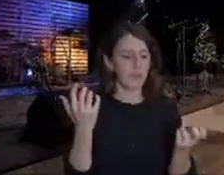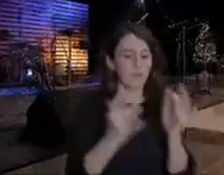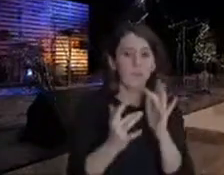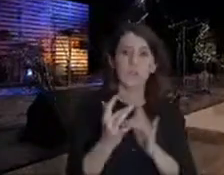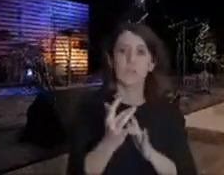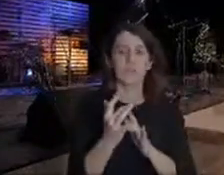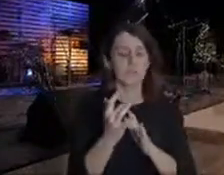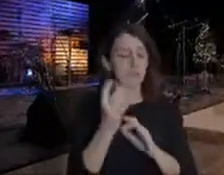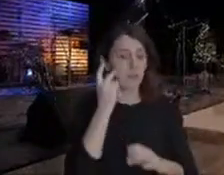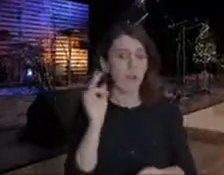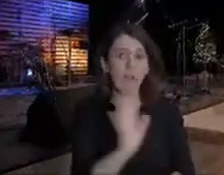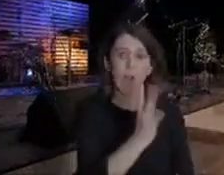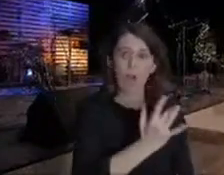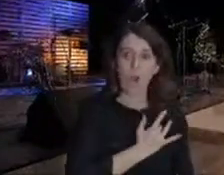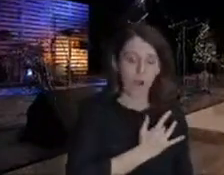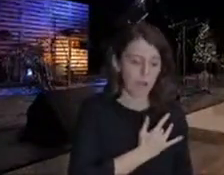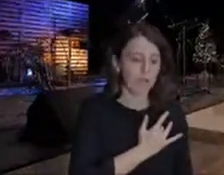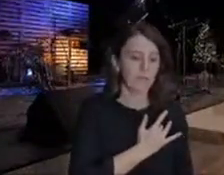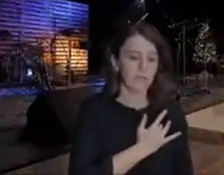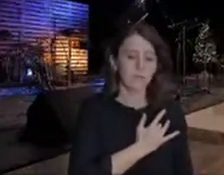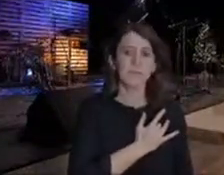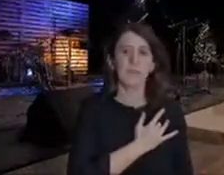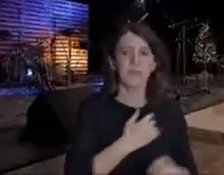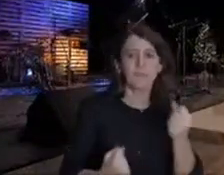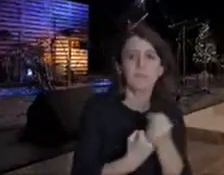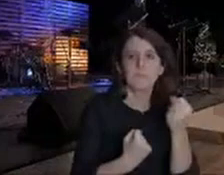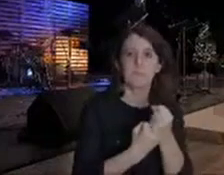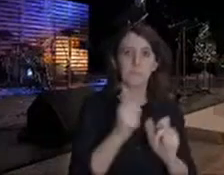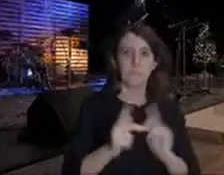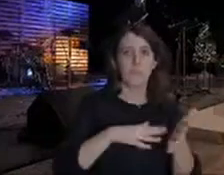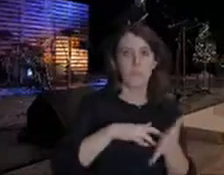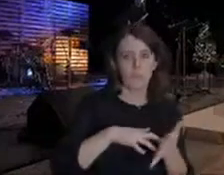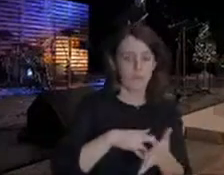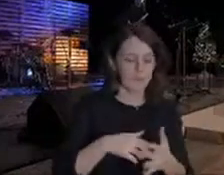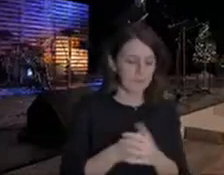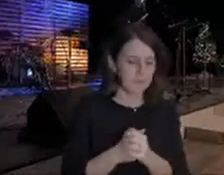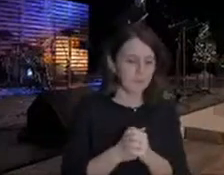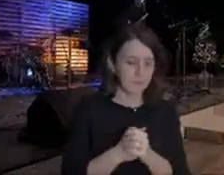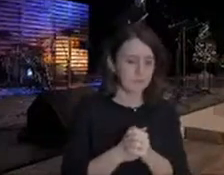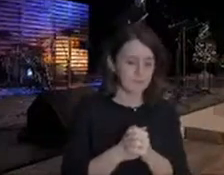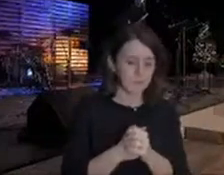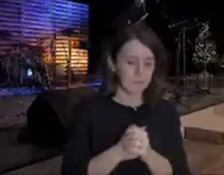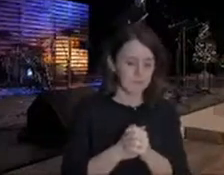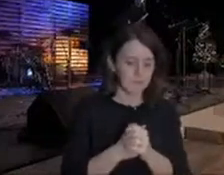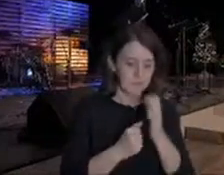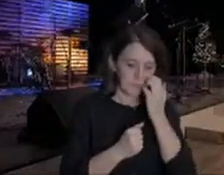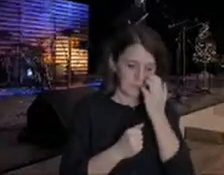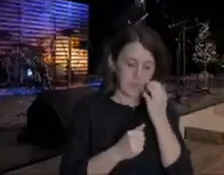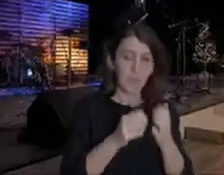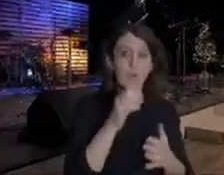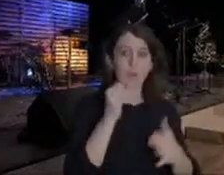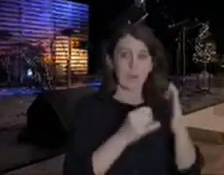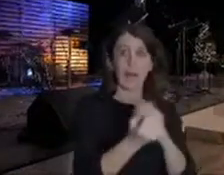Right, Jesus was the one who saw people's hearts and he contended for the weak. It is a characteristic of the Messiah's life in Isaiah